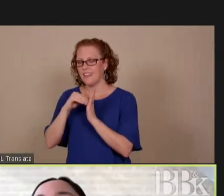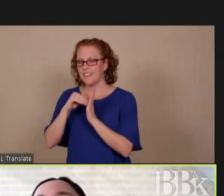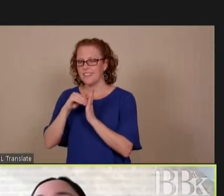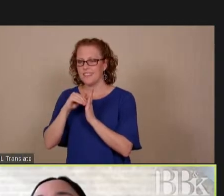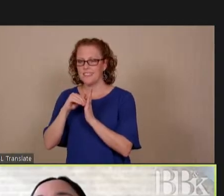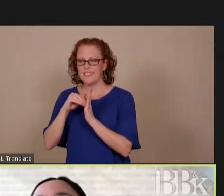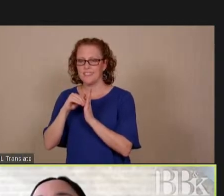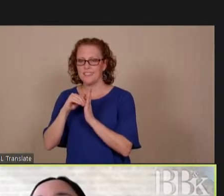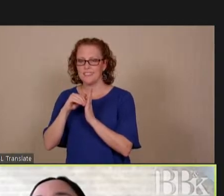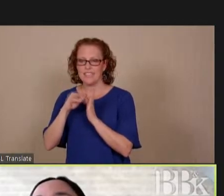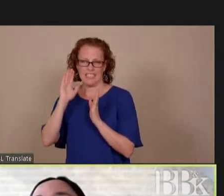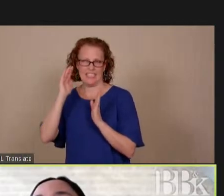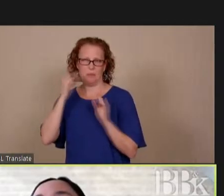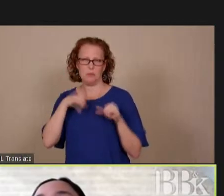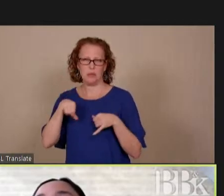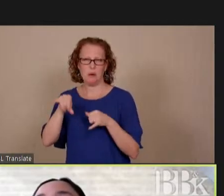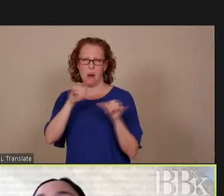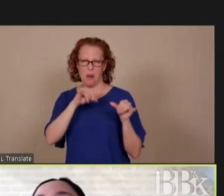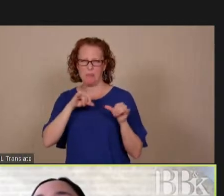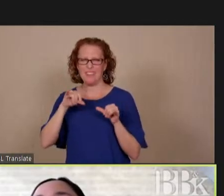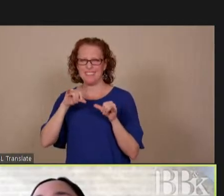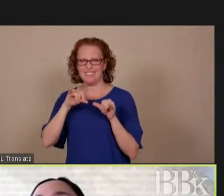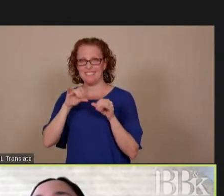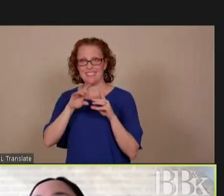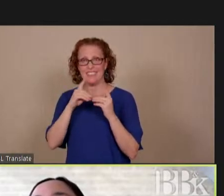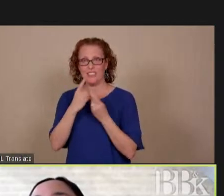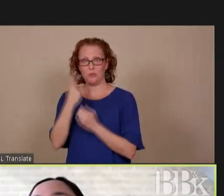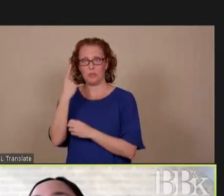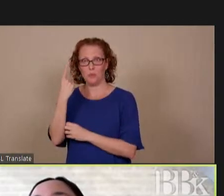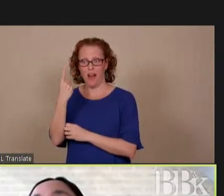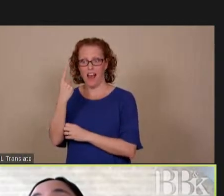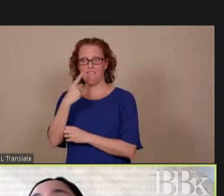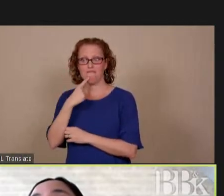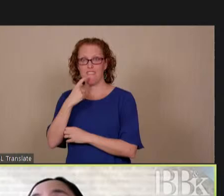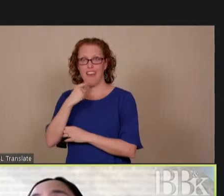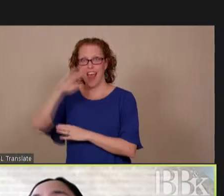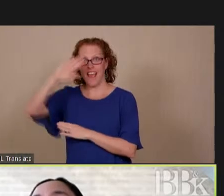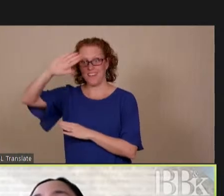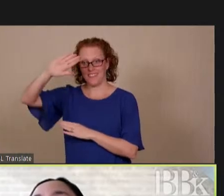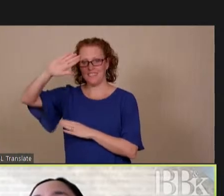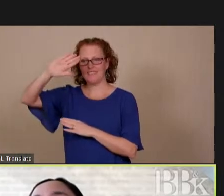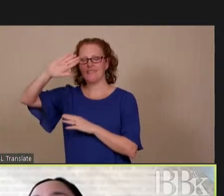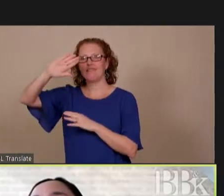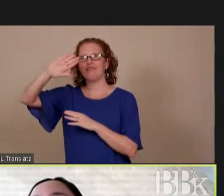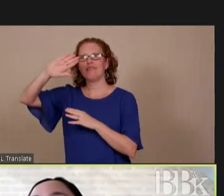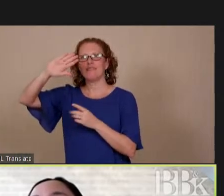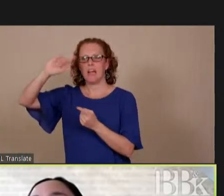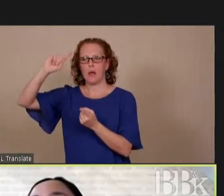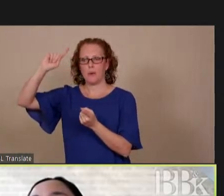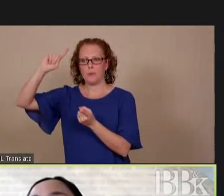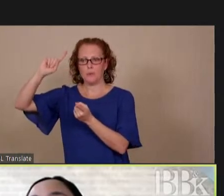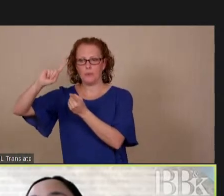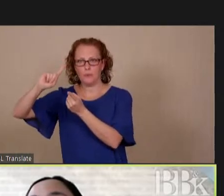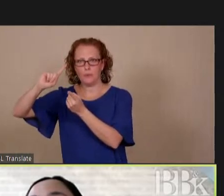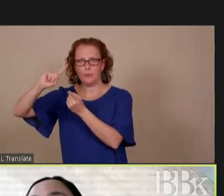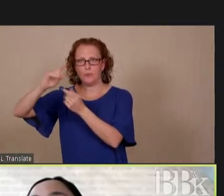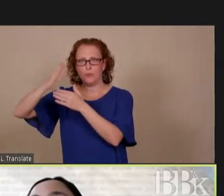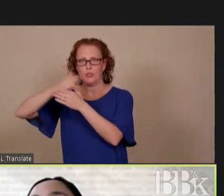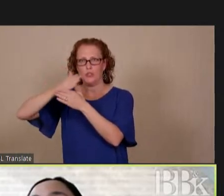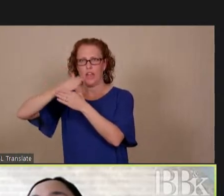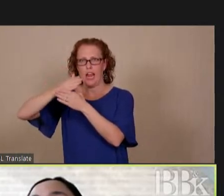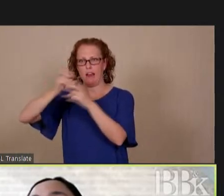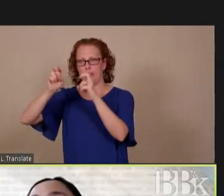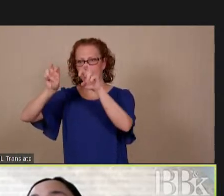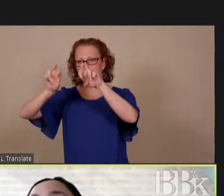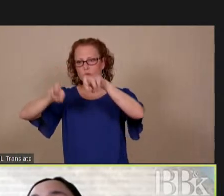very common for District 1 to have some of its population shift and go to Districts 3 and 5.